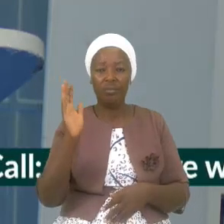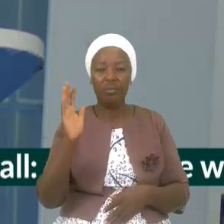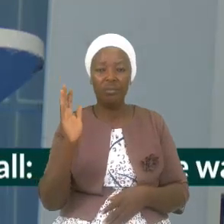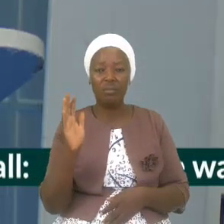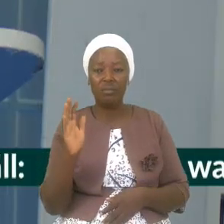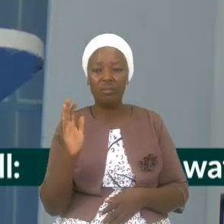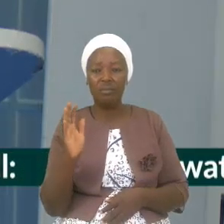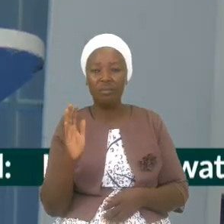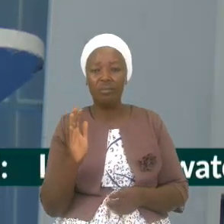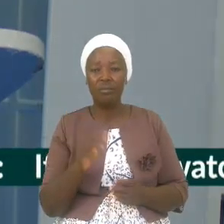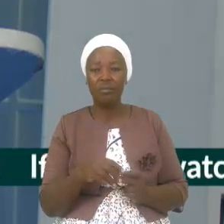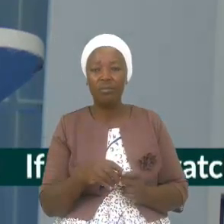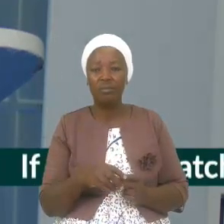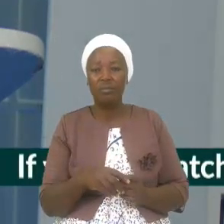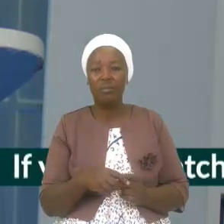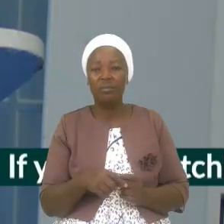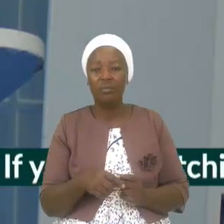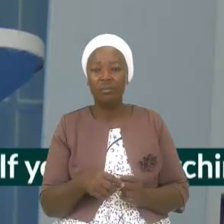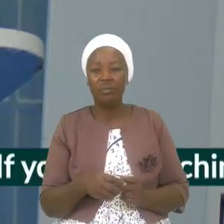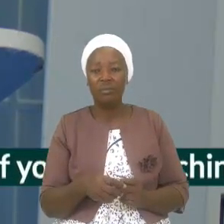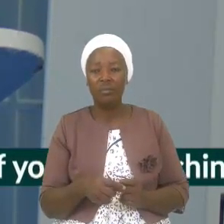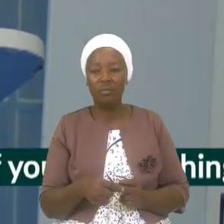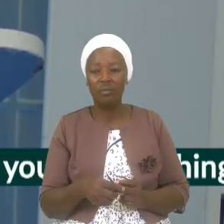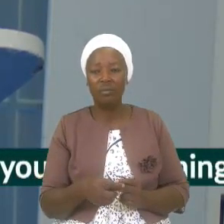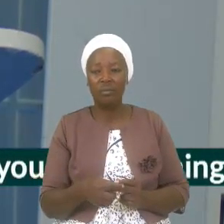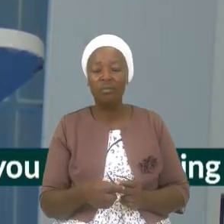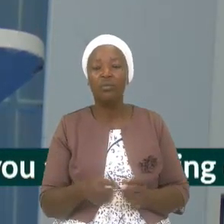All right. At the center here, at the back.